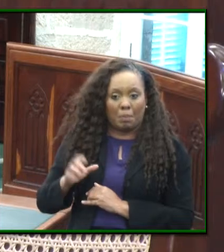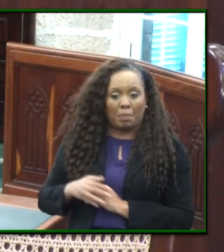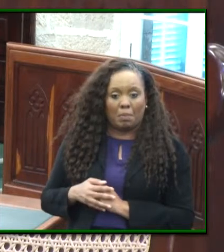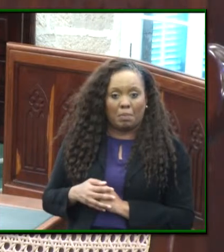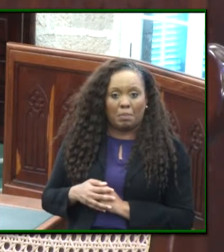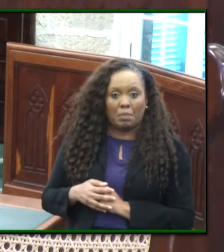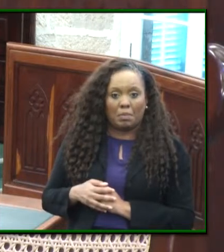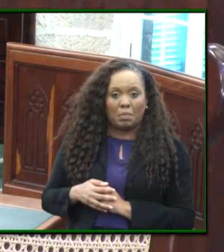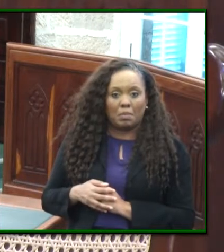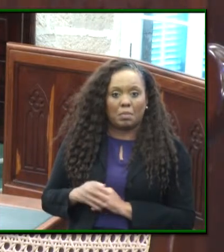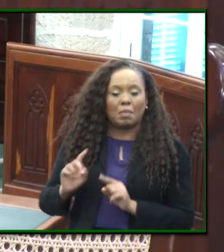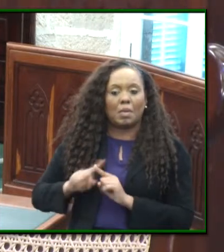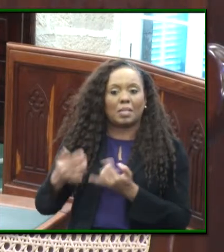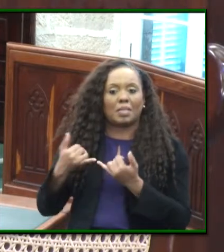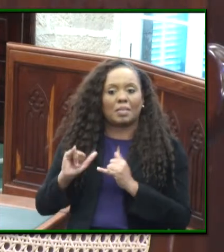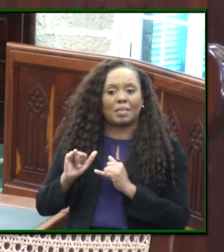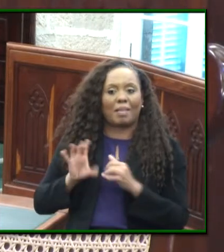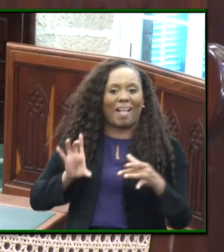monarchical.